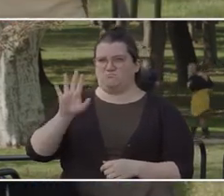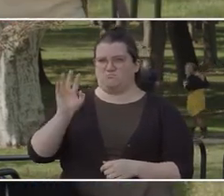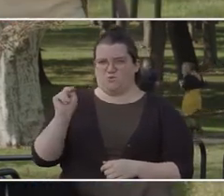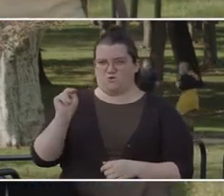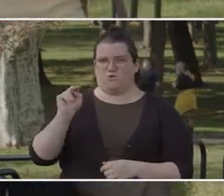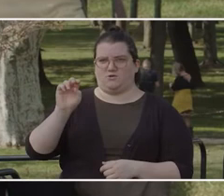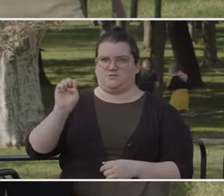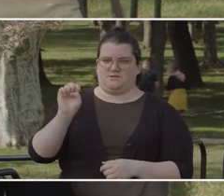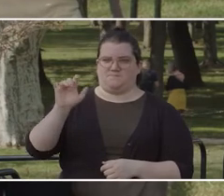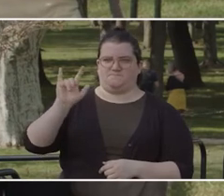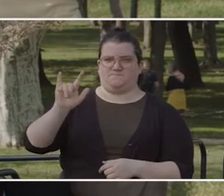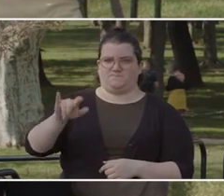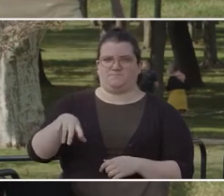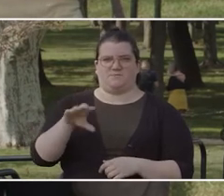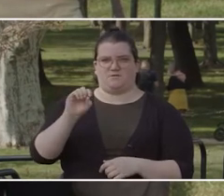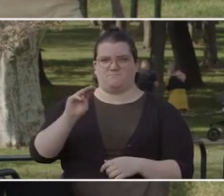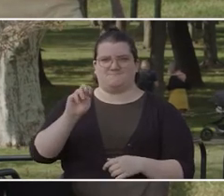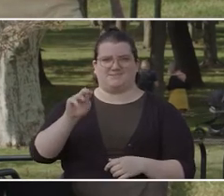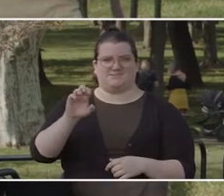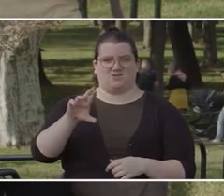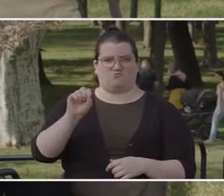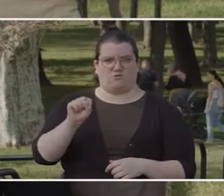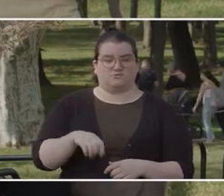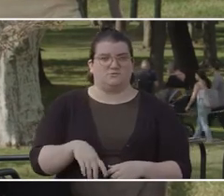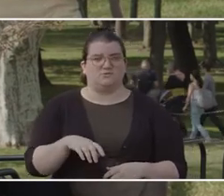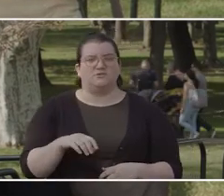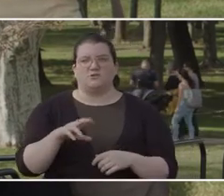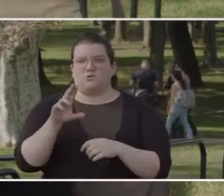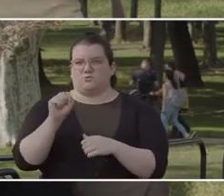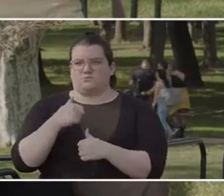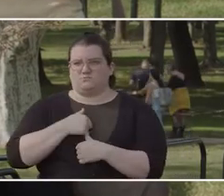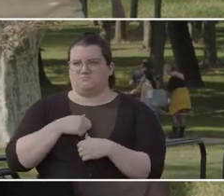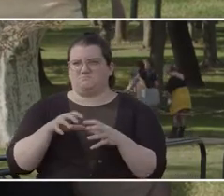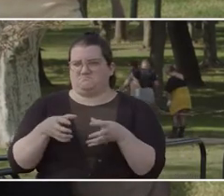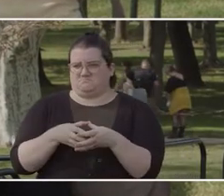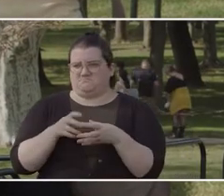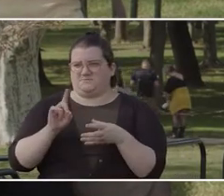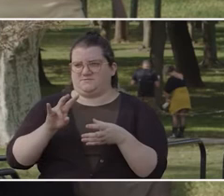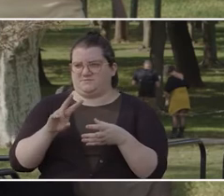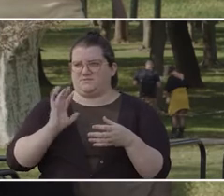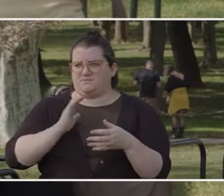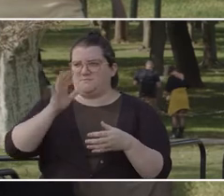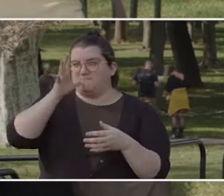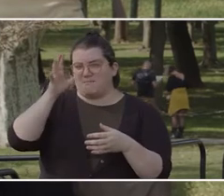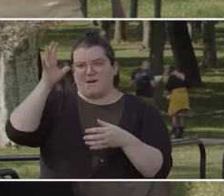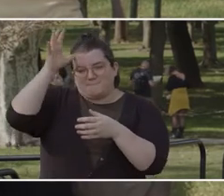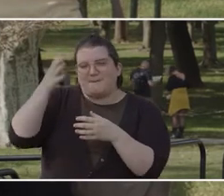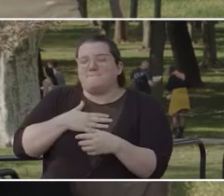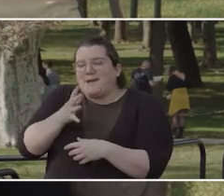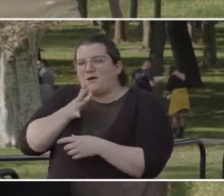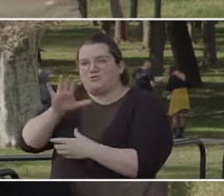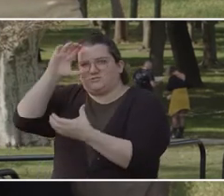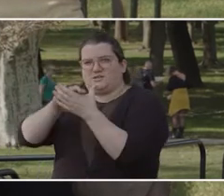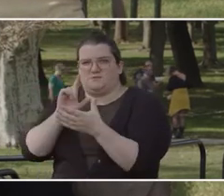United States Army, 9th Infantry Division, my mother's husband for 45 years. Vietnam, 1969 to